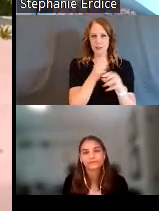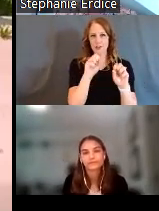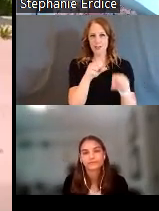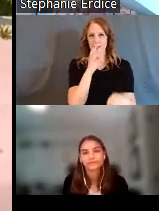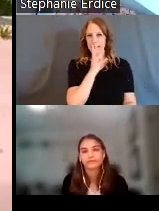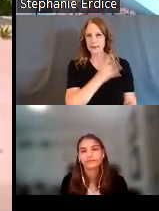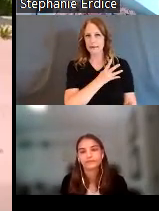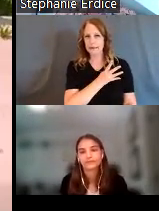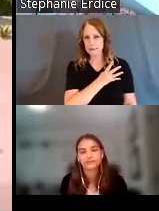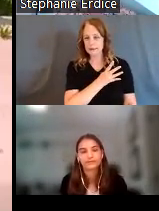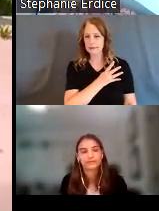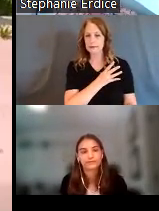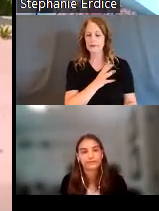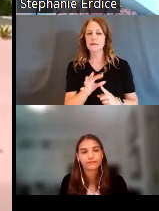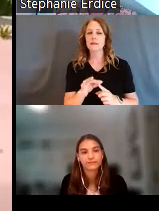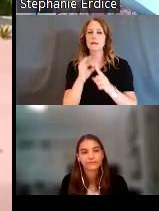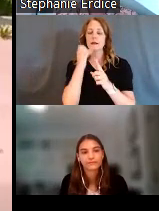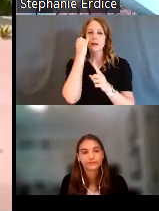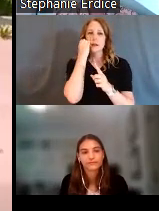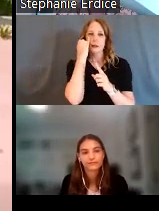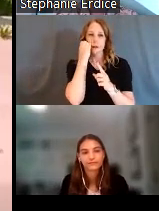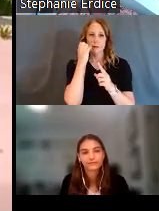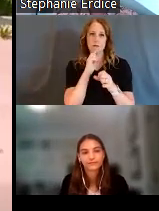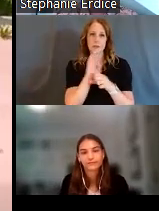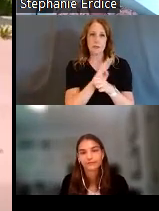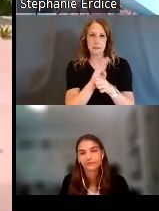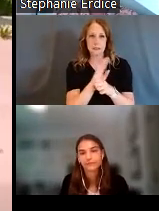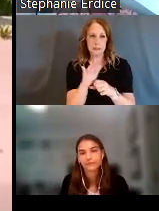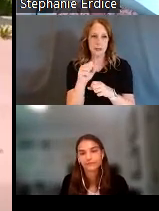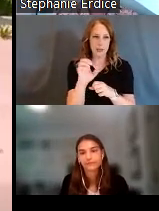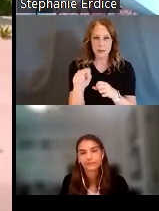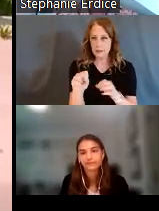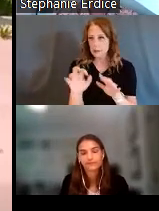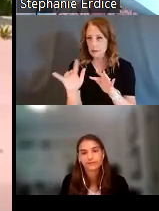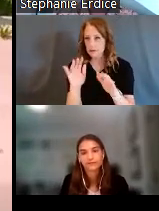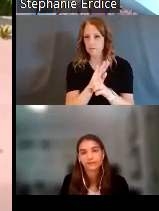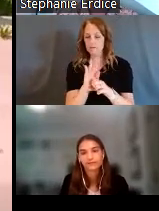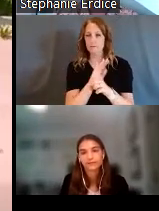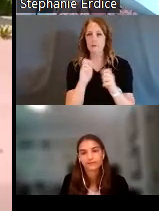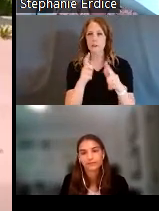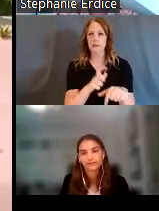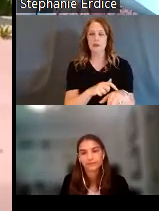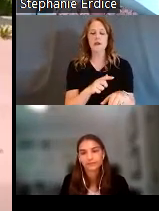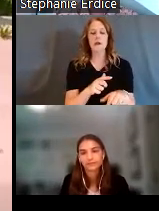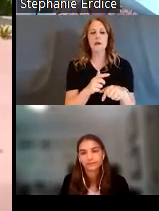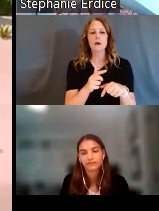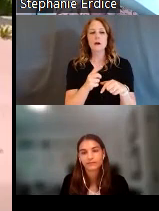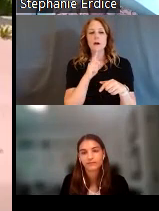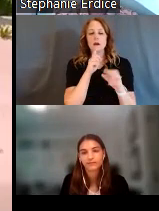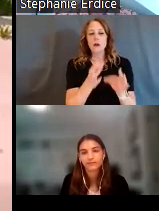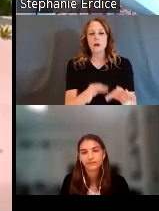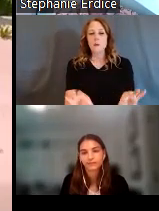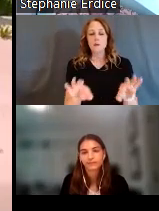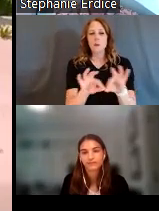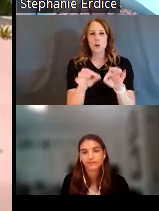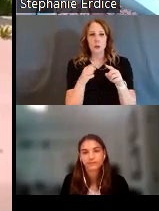neglected, especially if you have a really busy caseload. So I do think it's important to, during